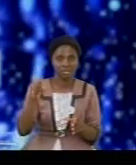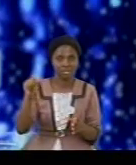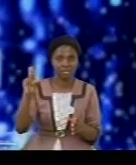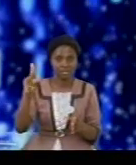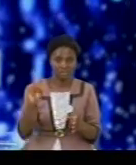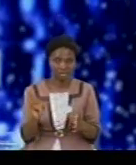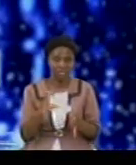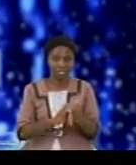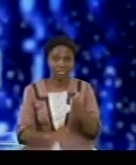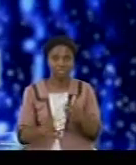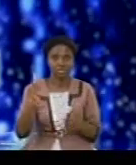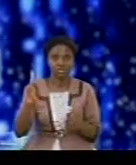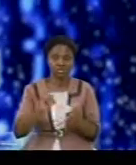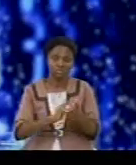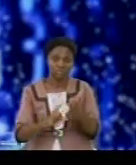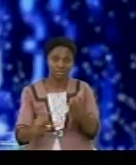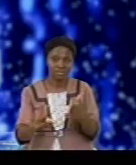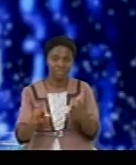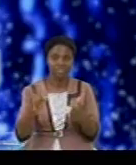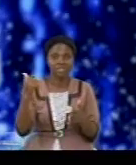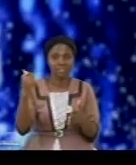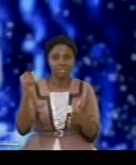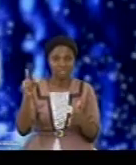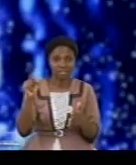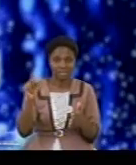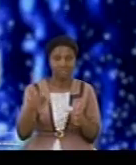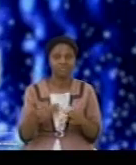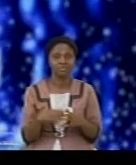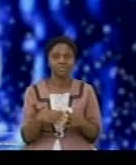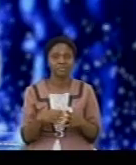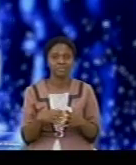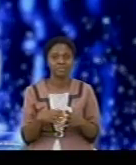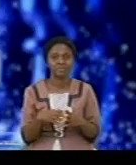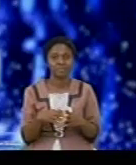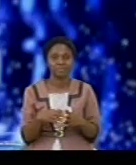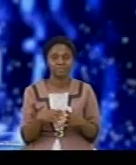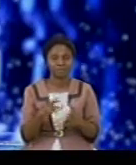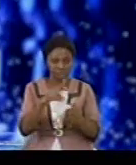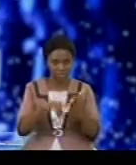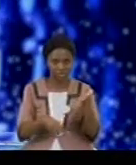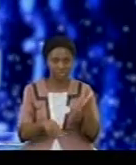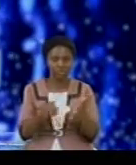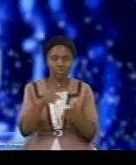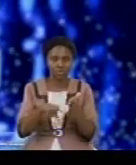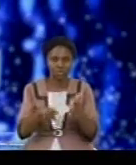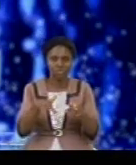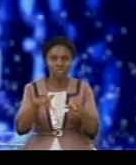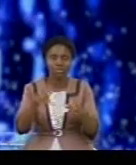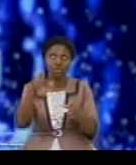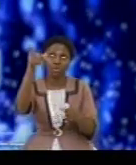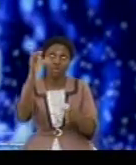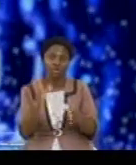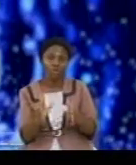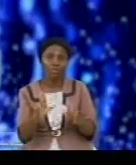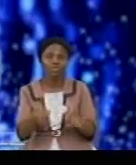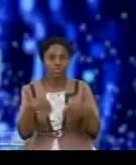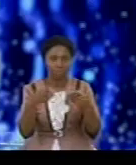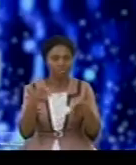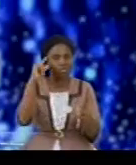11, Titus chapter 2, verse 11, let's see the provision of God. Let's see the graciousness of God